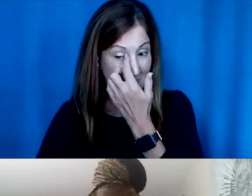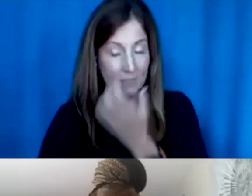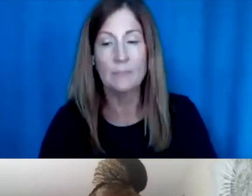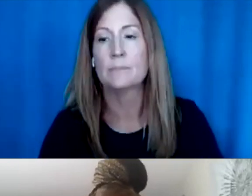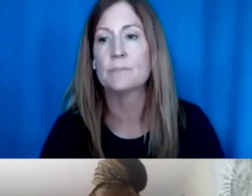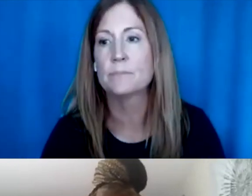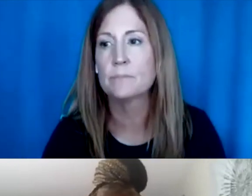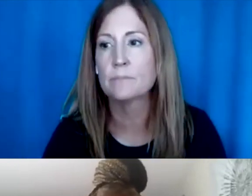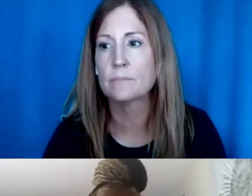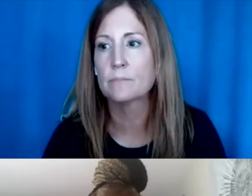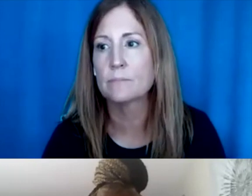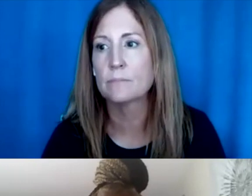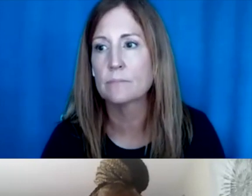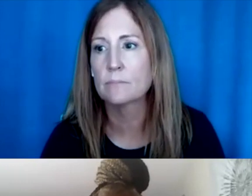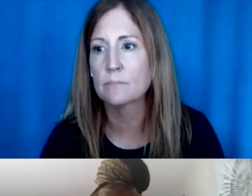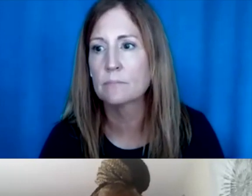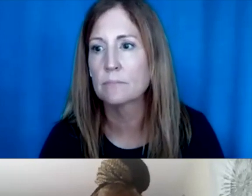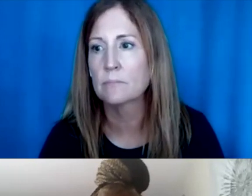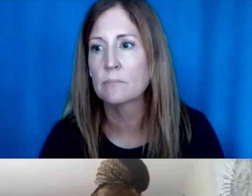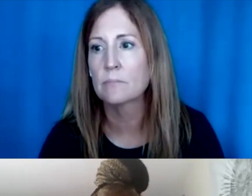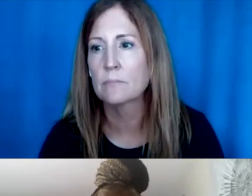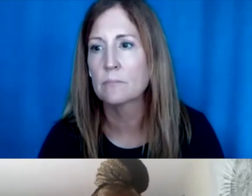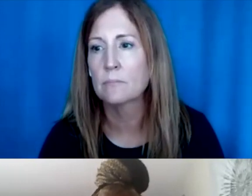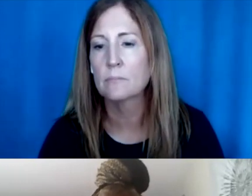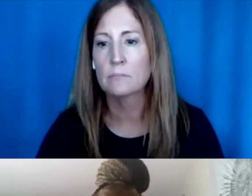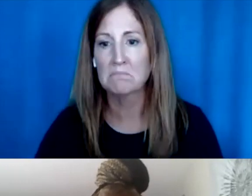And I can, start us off.